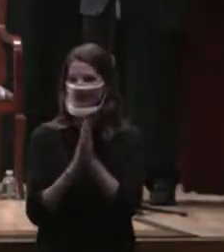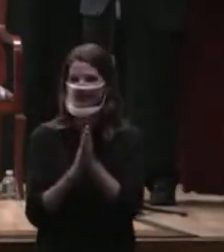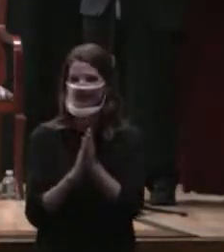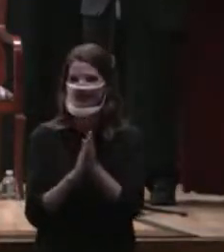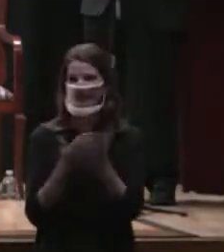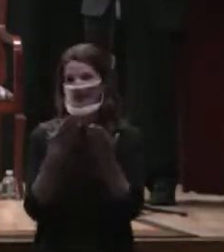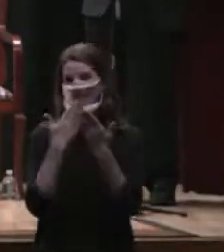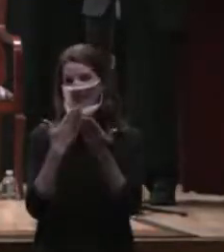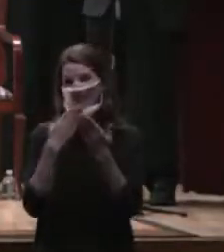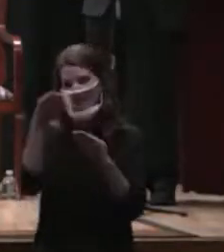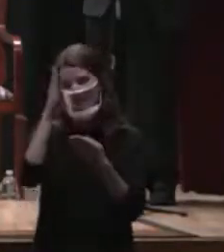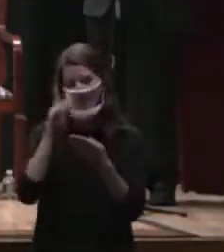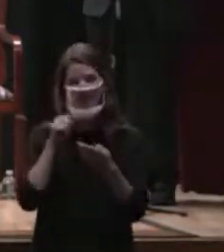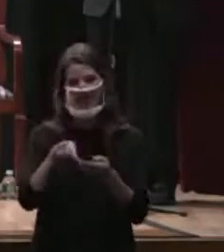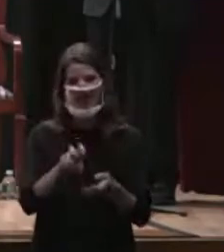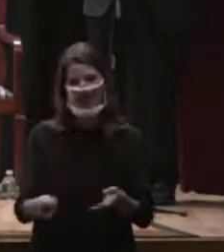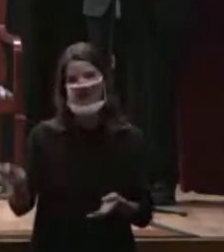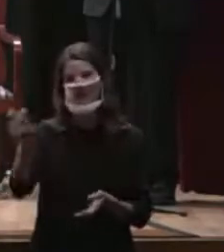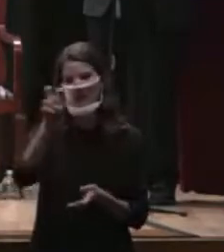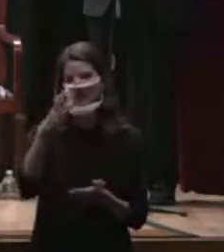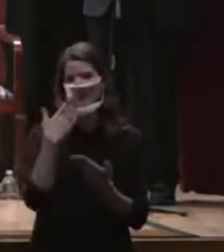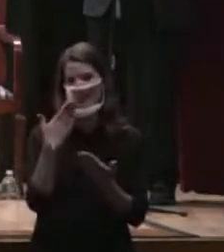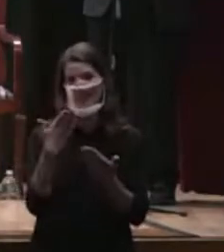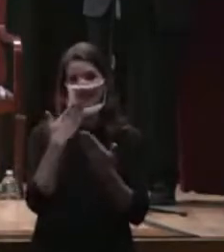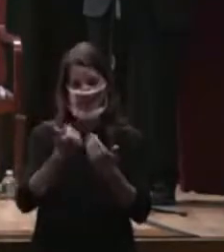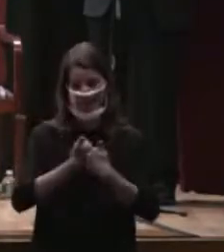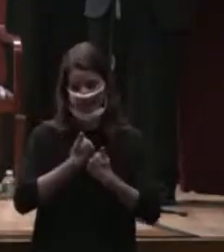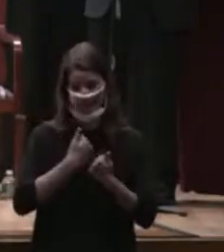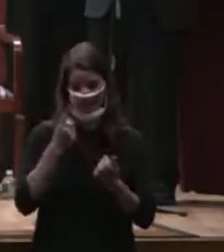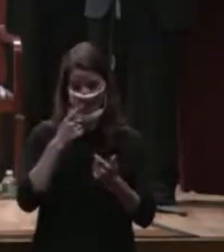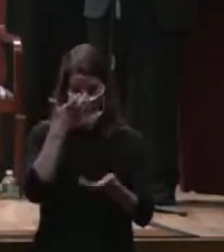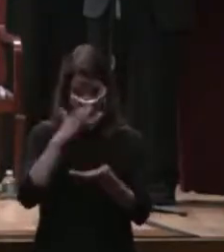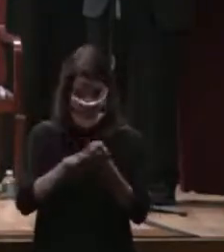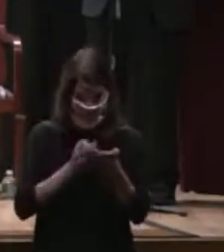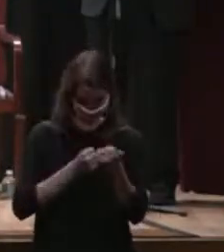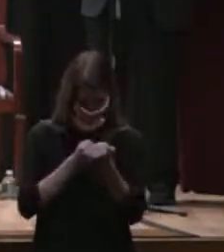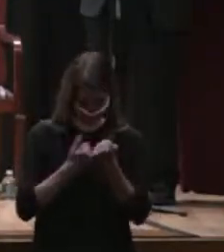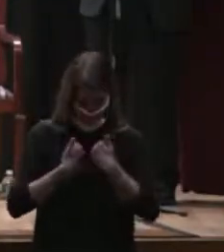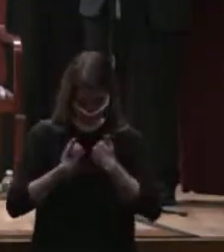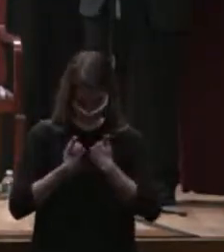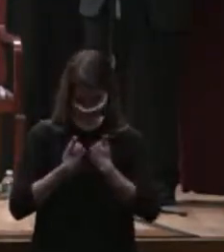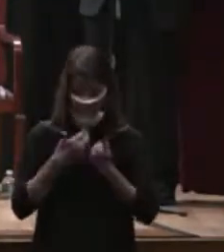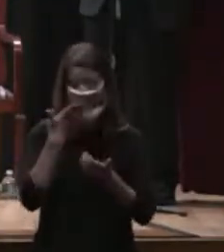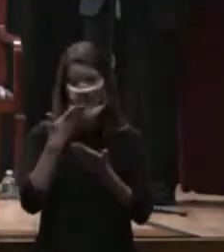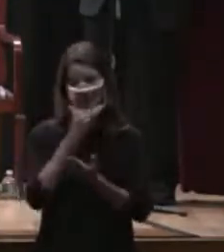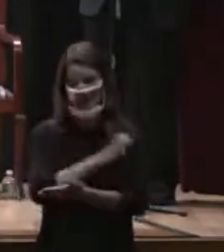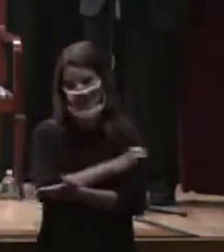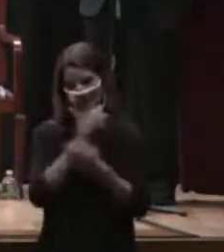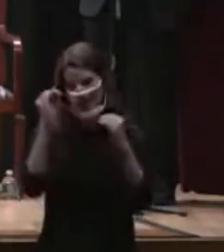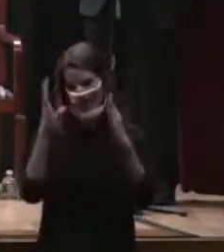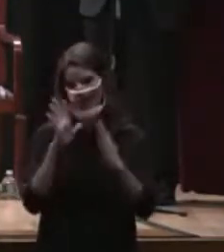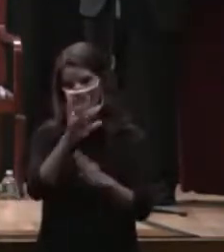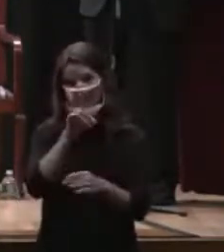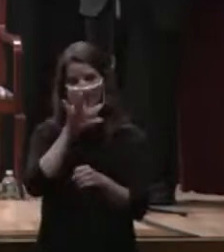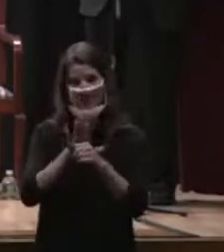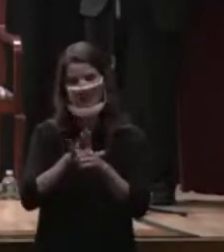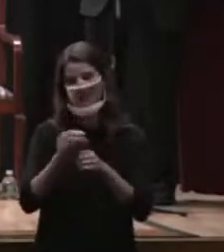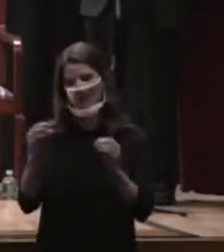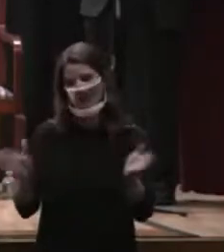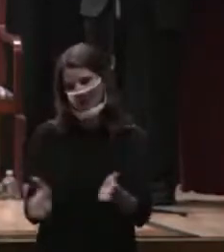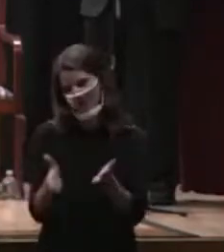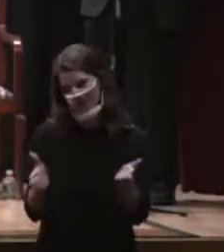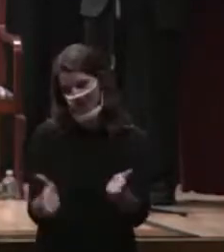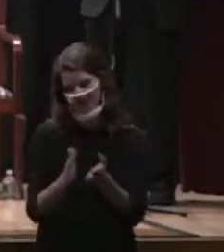I would like to thank God for this journey, thank myself for believing in me, my clinical instructors for their devotion and